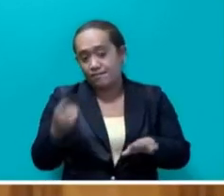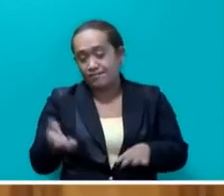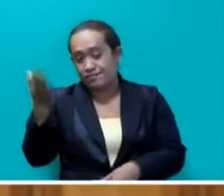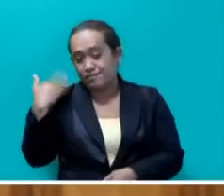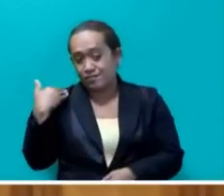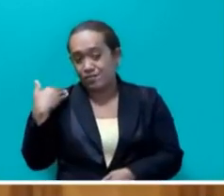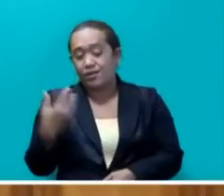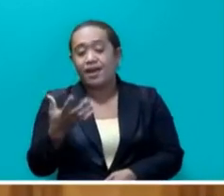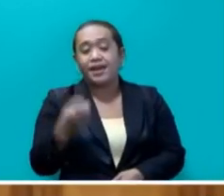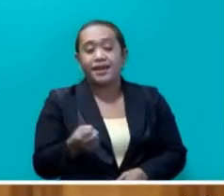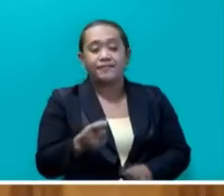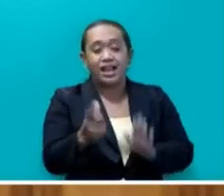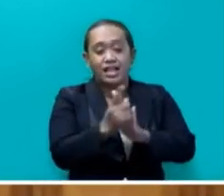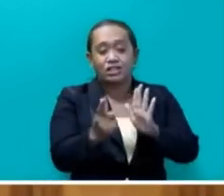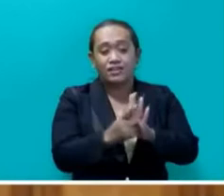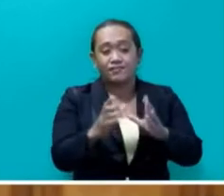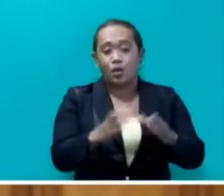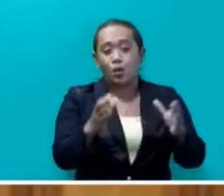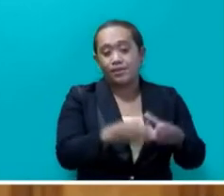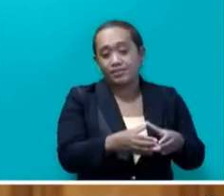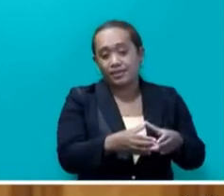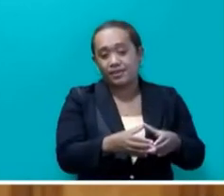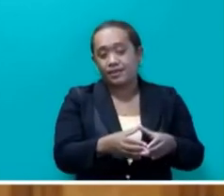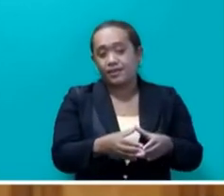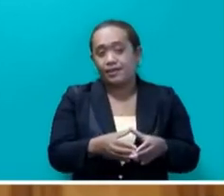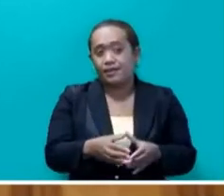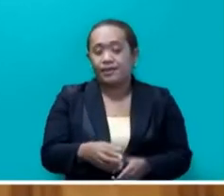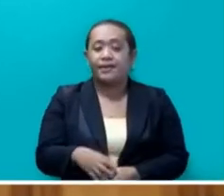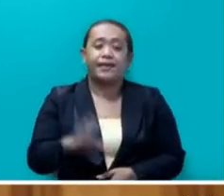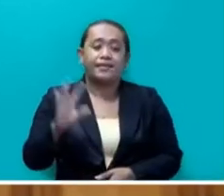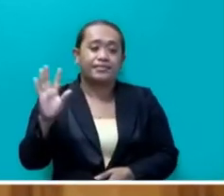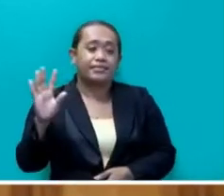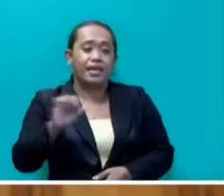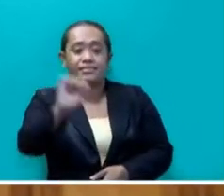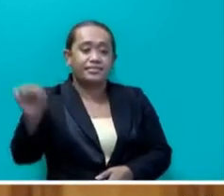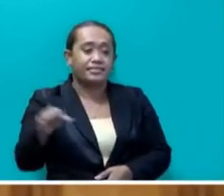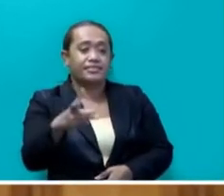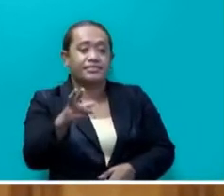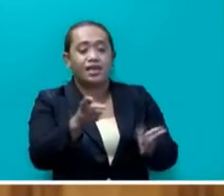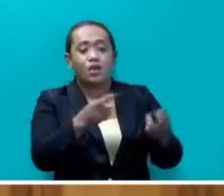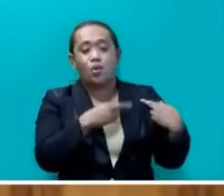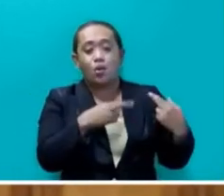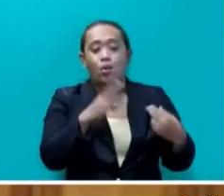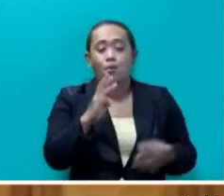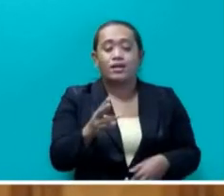legislative committee, and their role was to bring 4 bills to Parliament in every